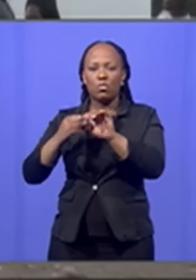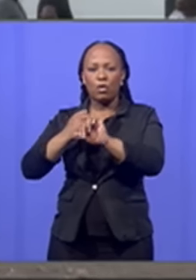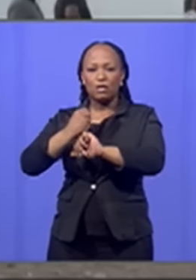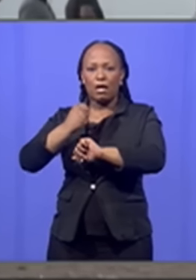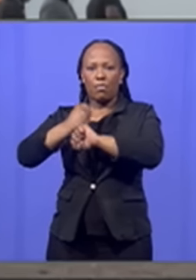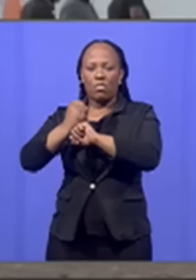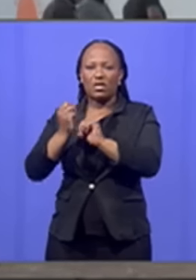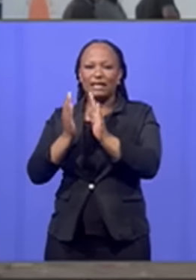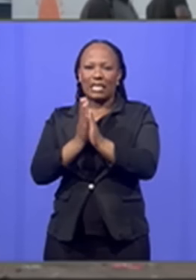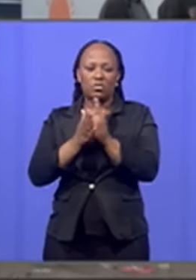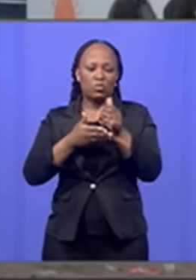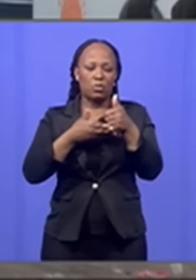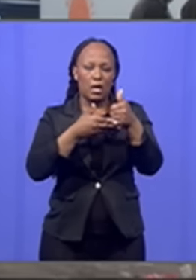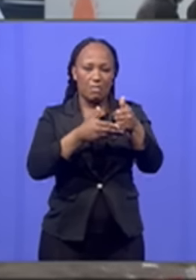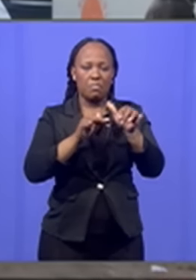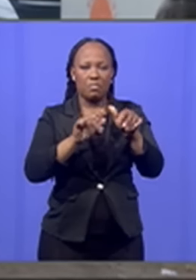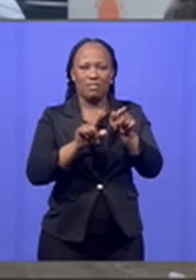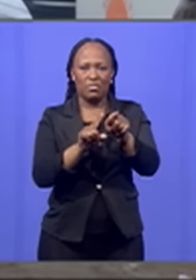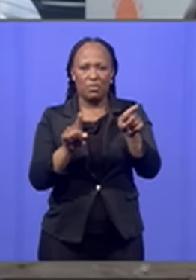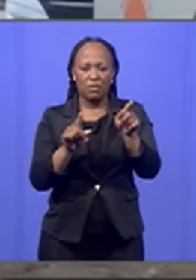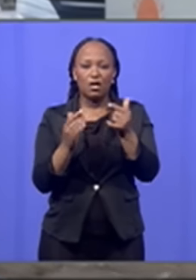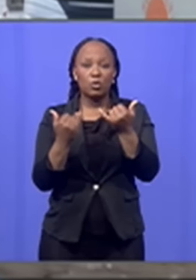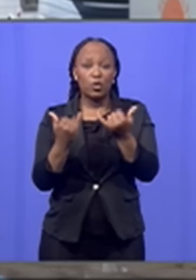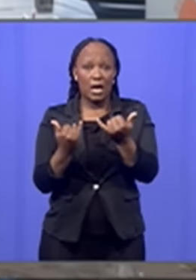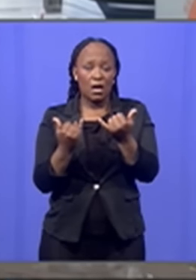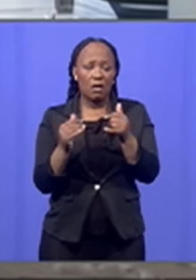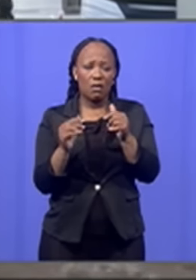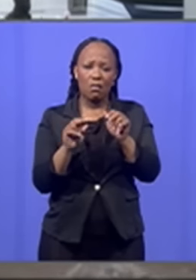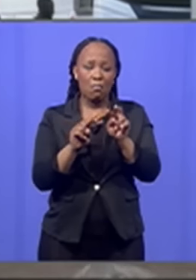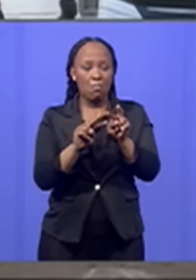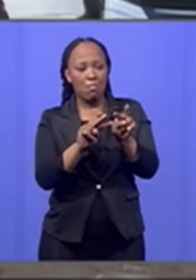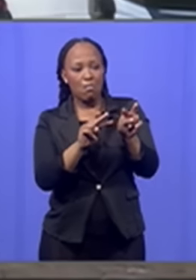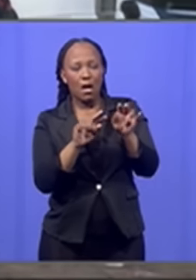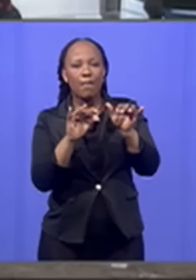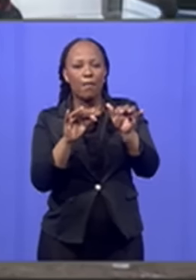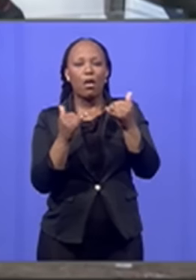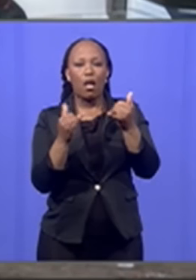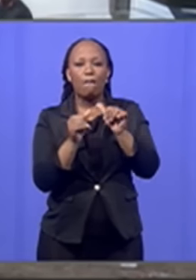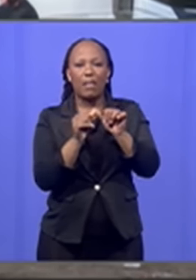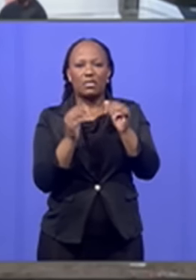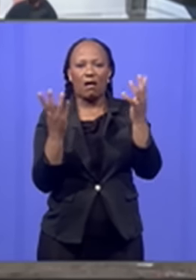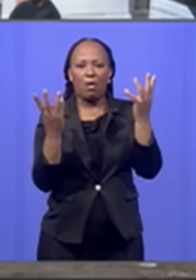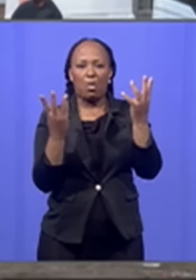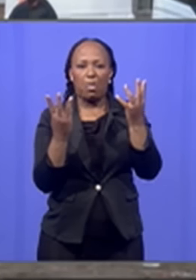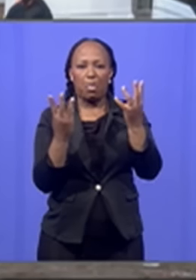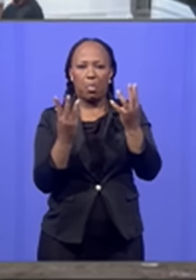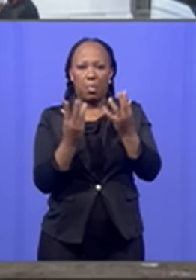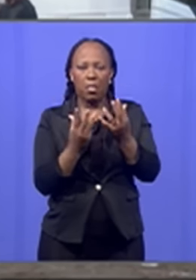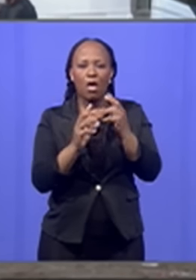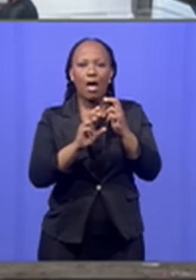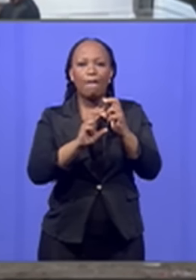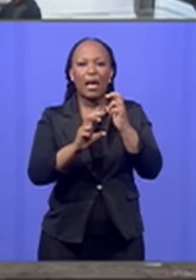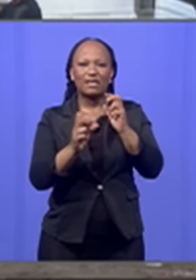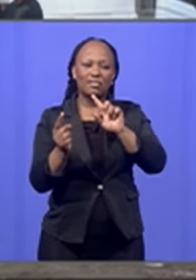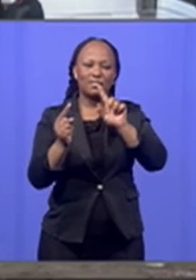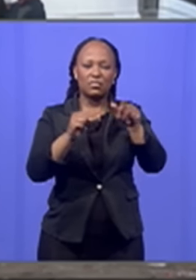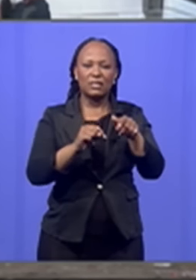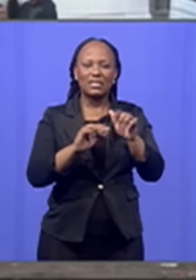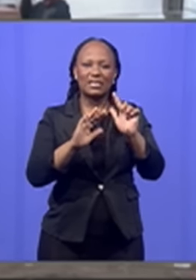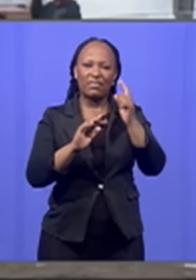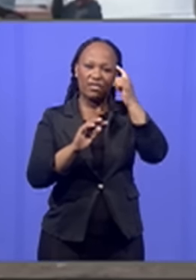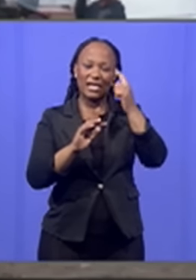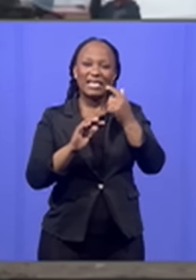tlo thuša batho mara se le boletse today re kgona go bona gore ke nnete batho ba fokotšeile di-bus tše di tla mo ta 7 pele